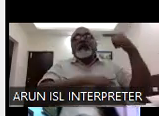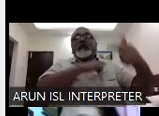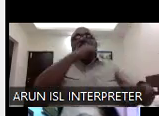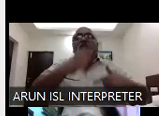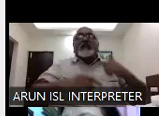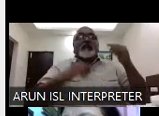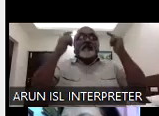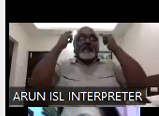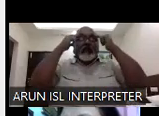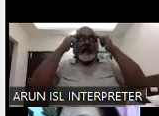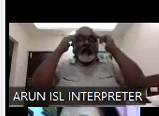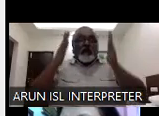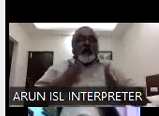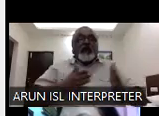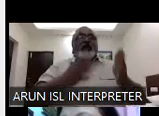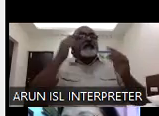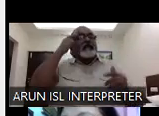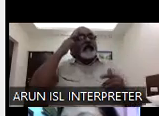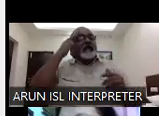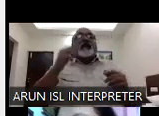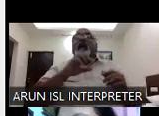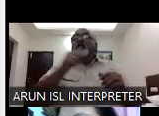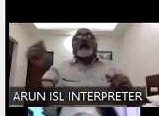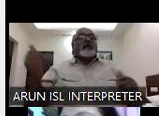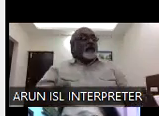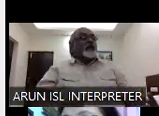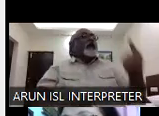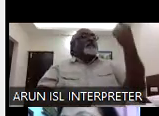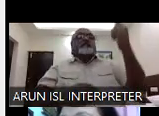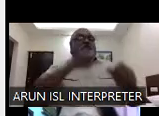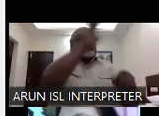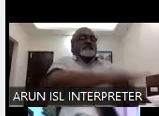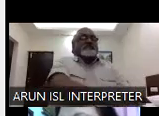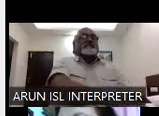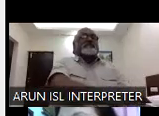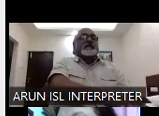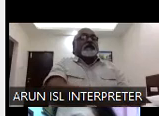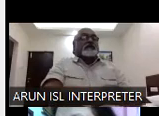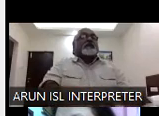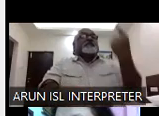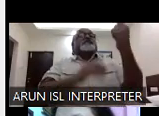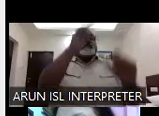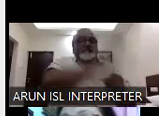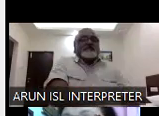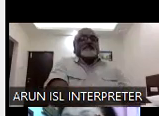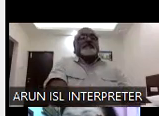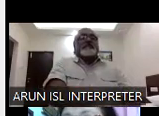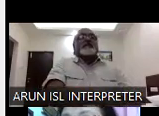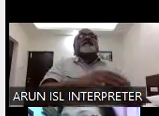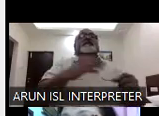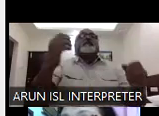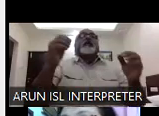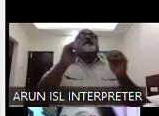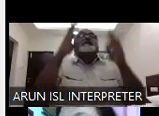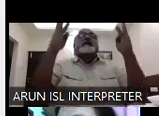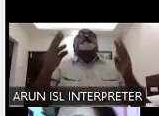psyche, which do not allow others to grow, which do not allow the people who are powerless to grow. And that